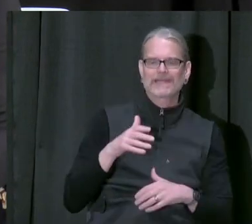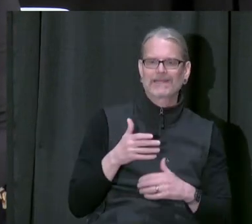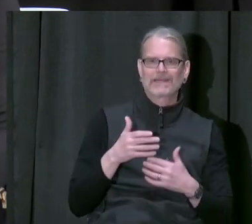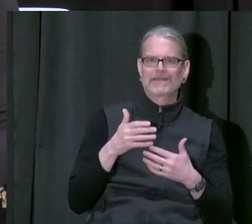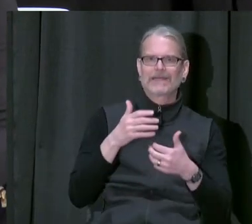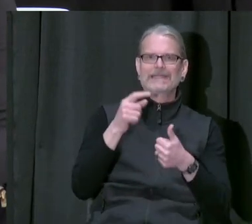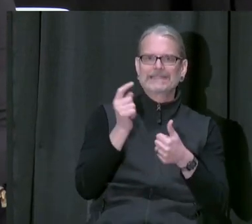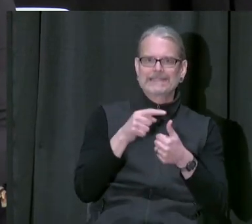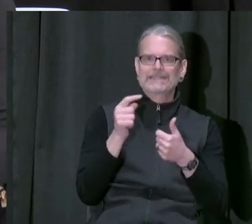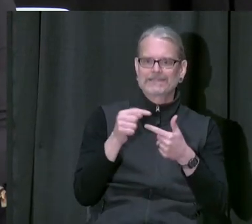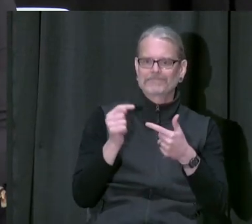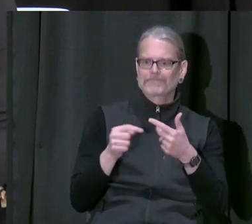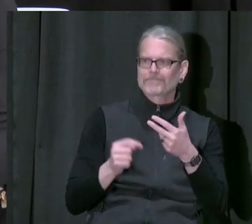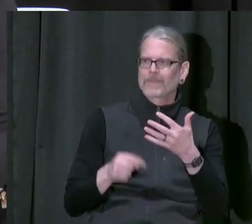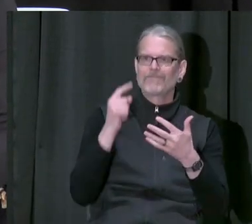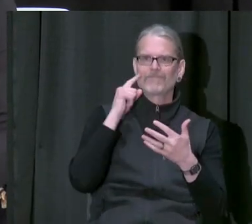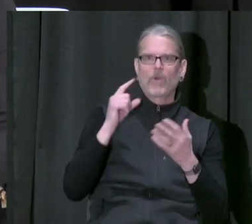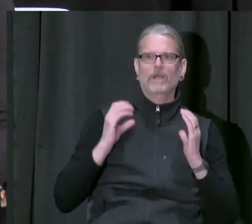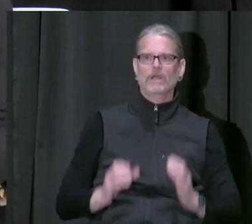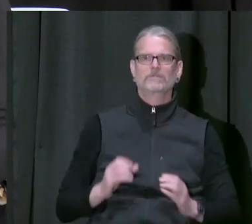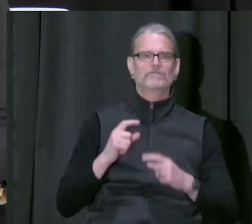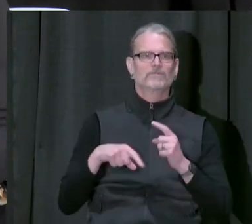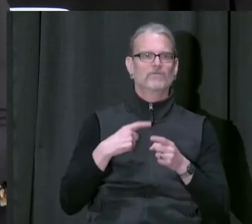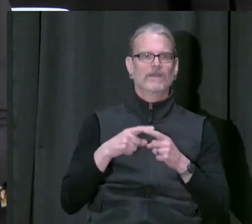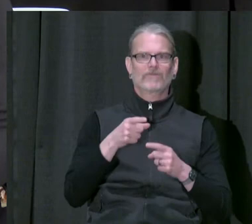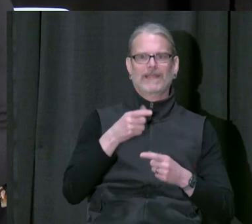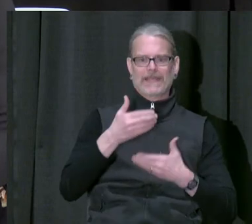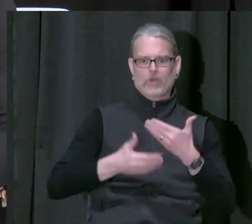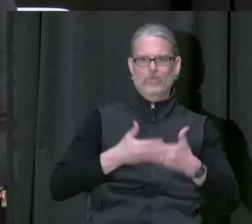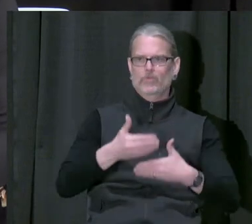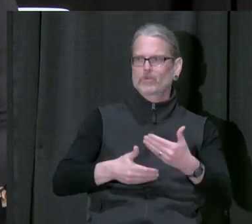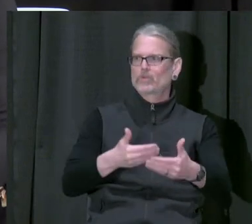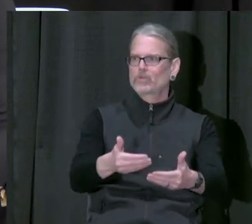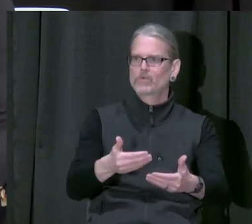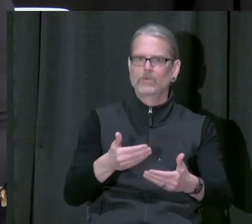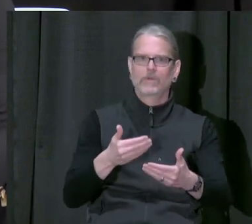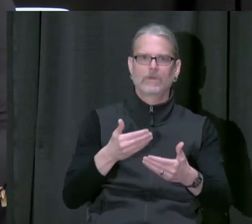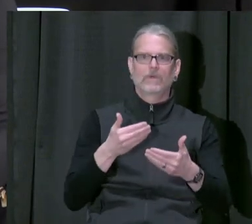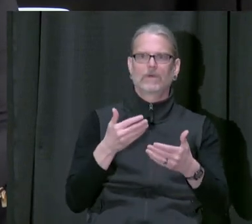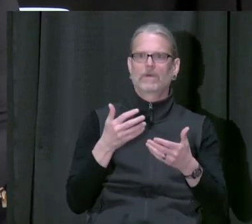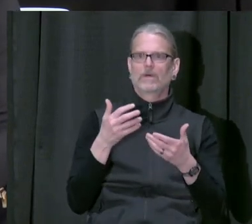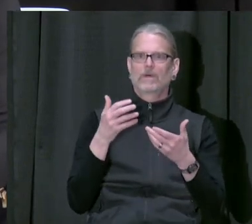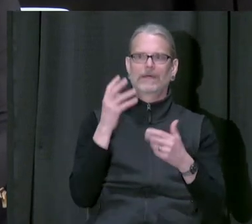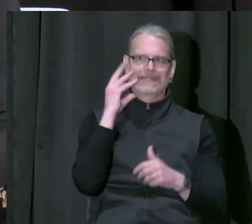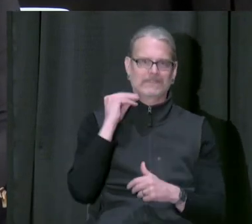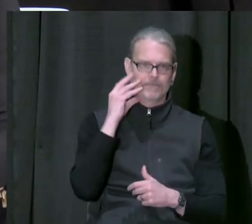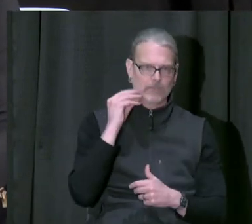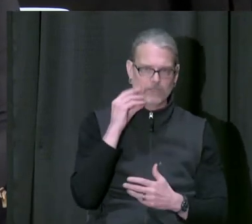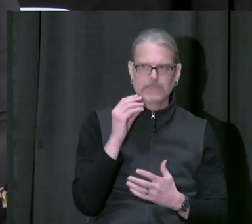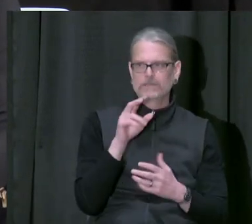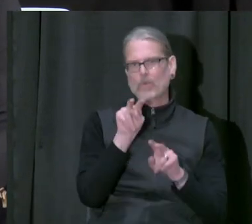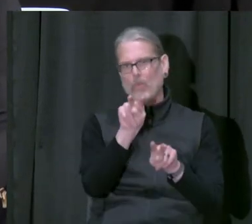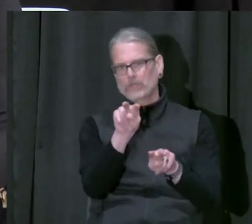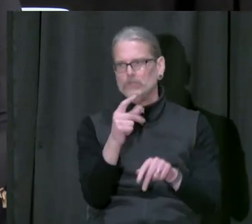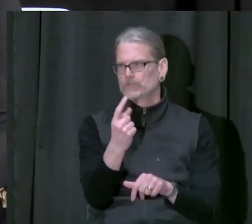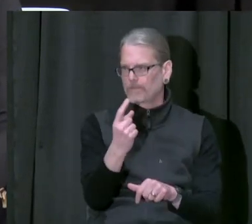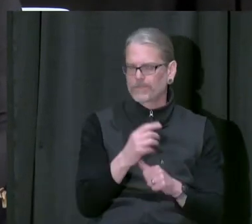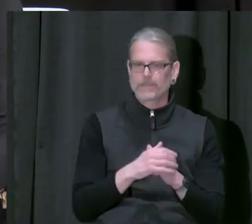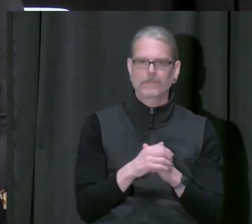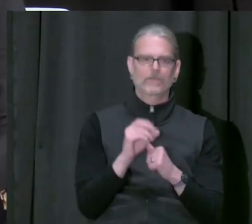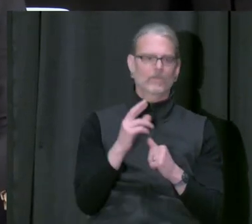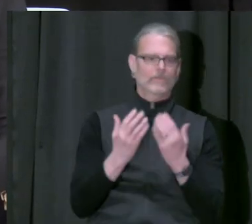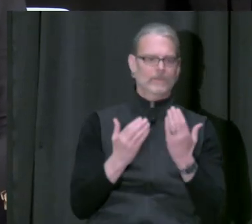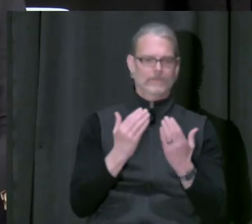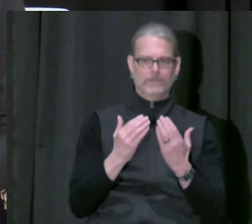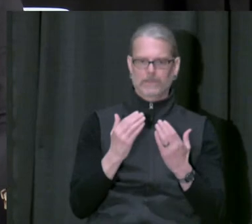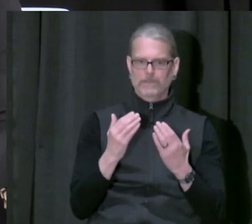those steps are for customers as they progress through a particular onboarding experience, or it might be around the